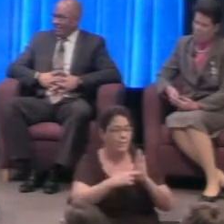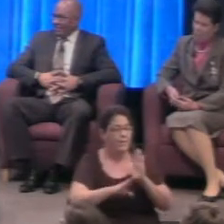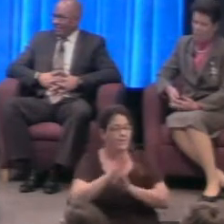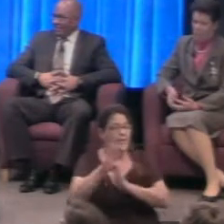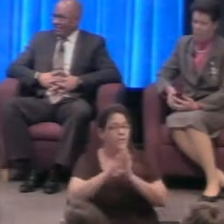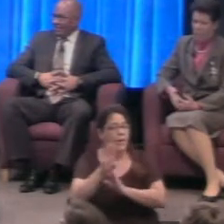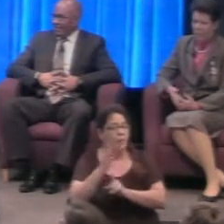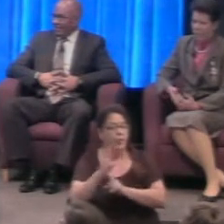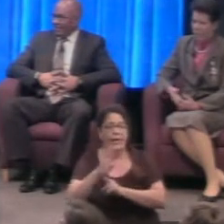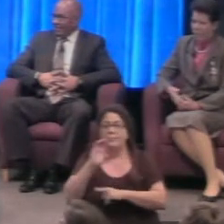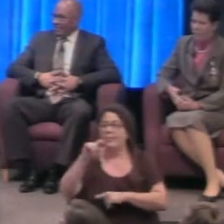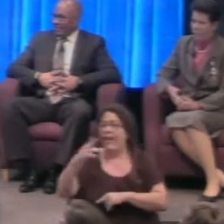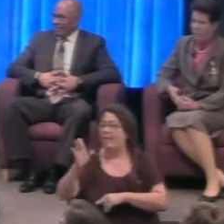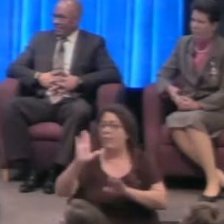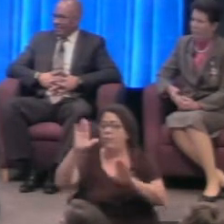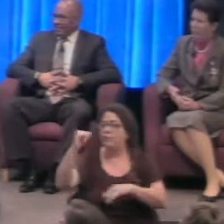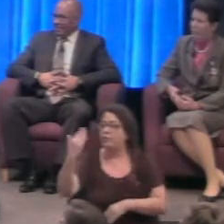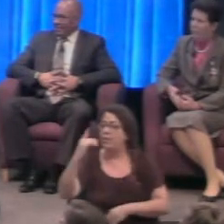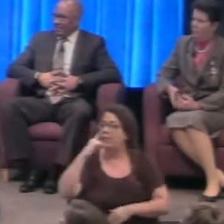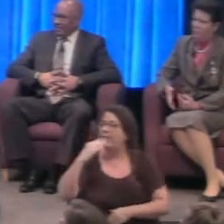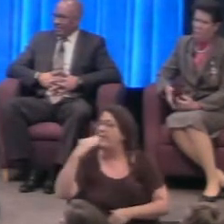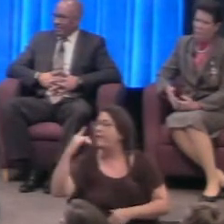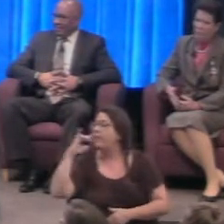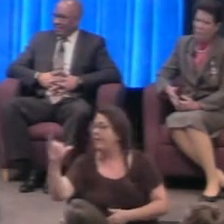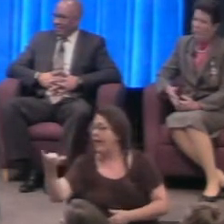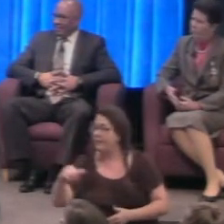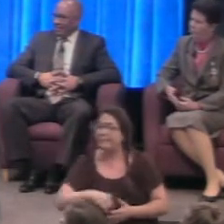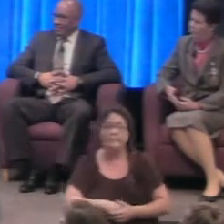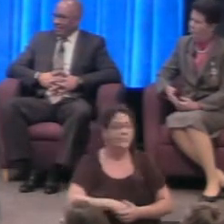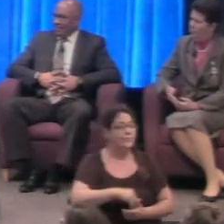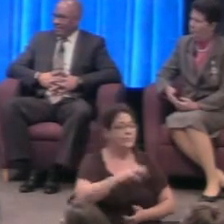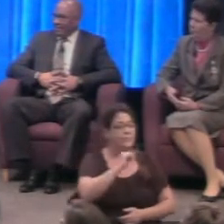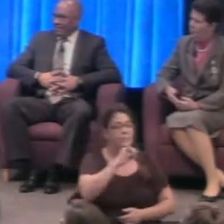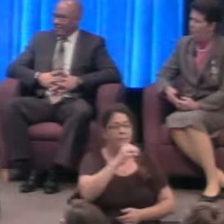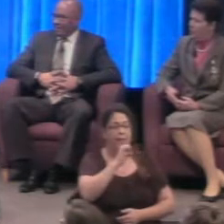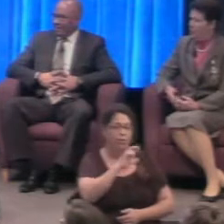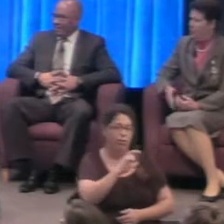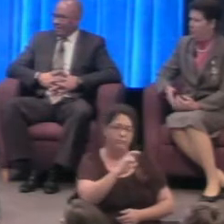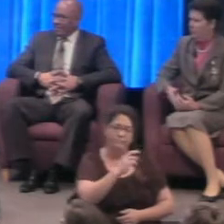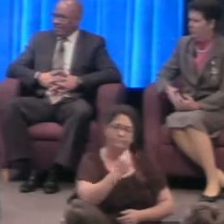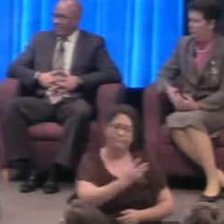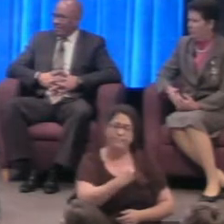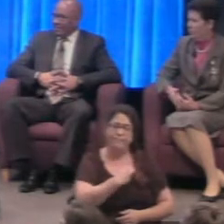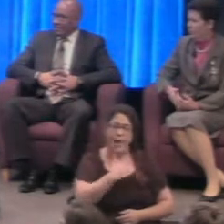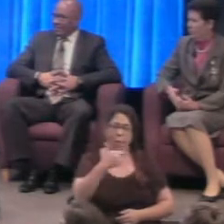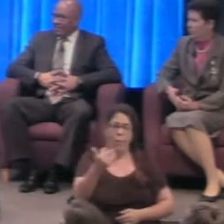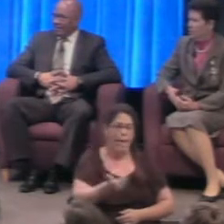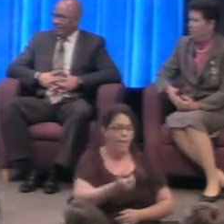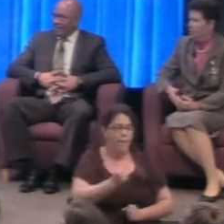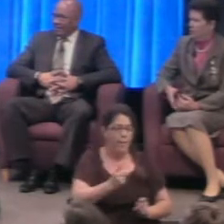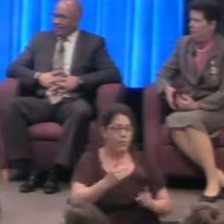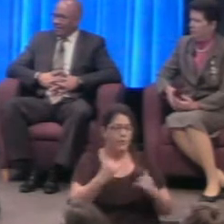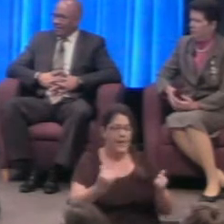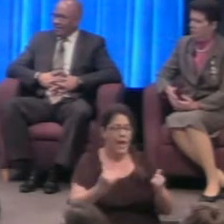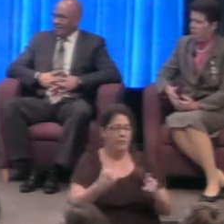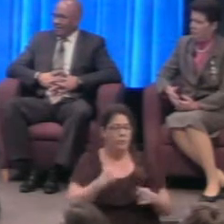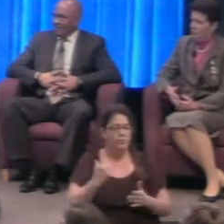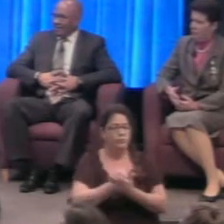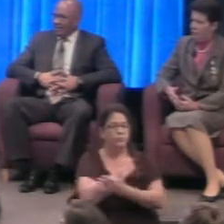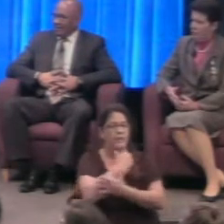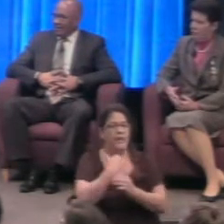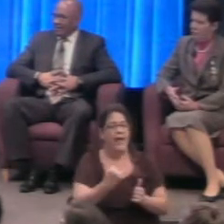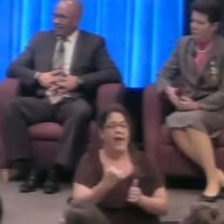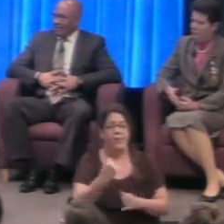branch, and Beth, you did a wonderful job. Thank you for that. But Ms. Miller, I welcome this opportunity, first of all.